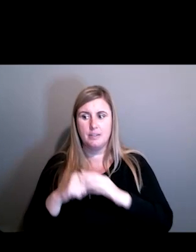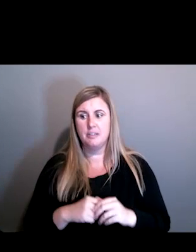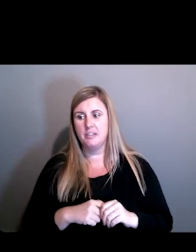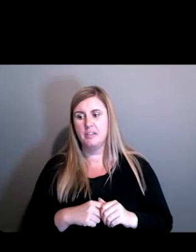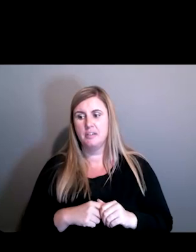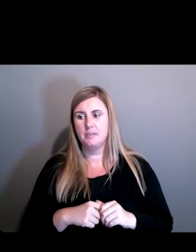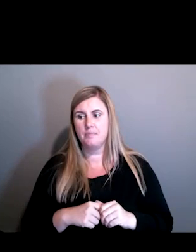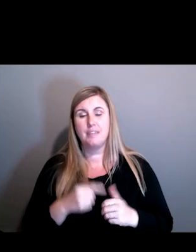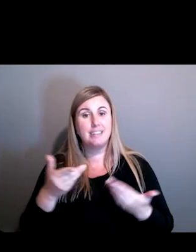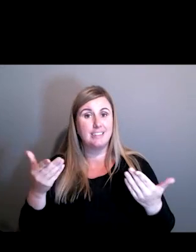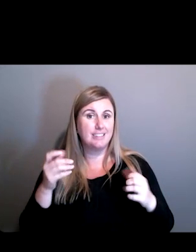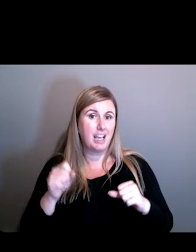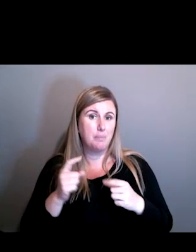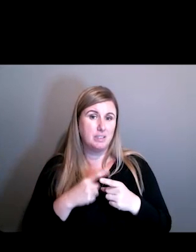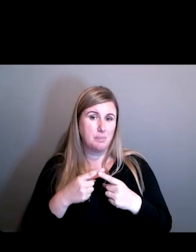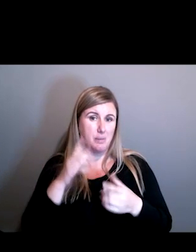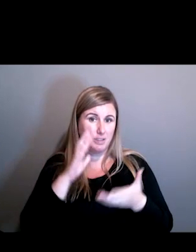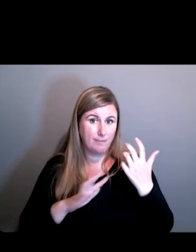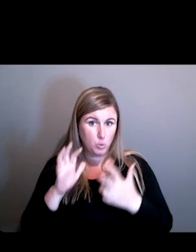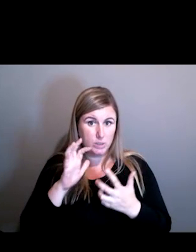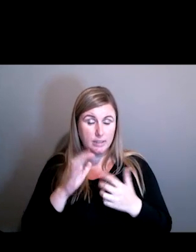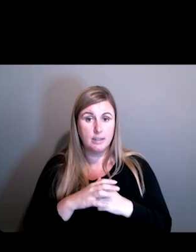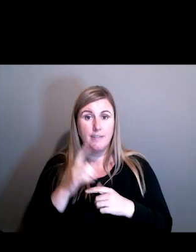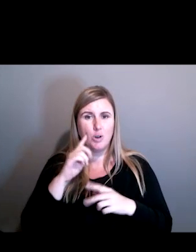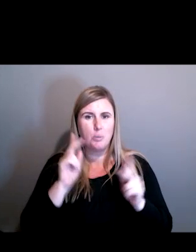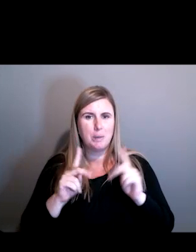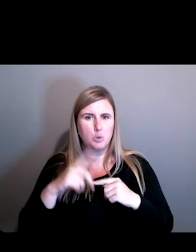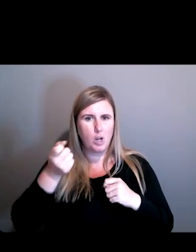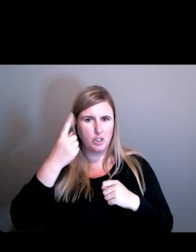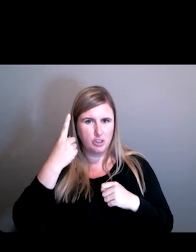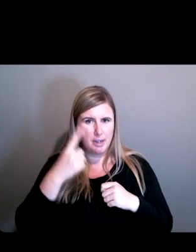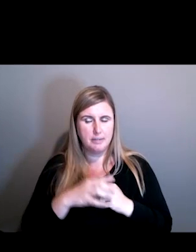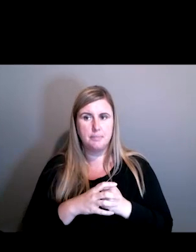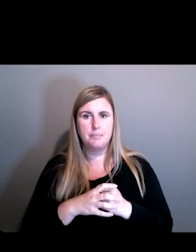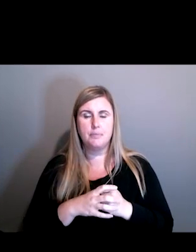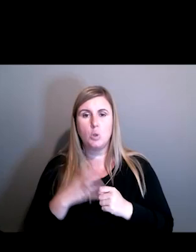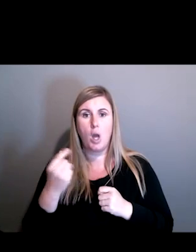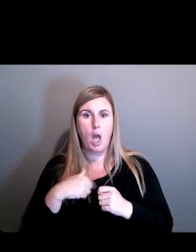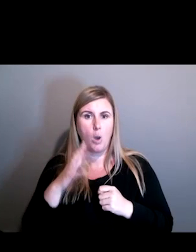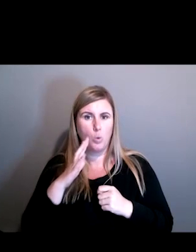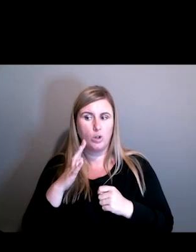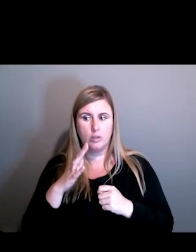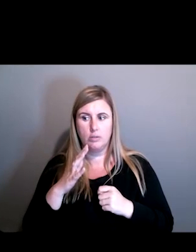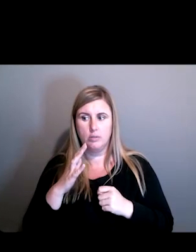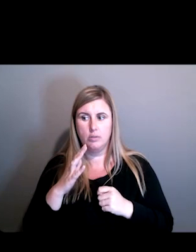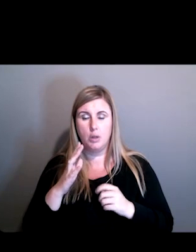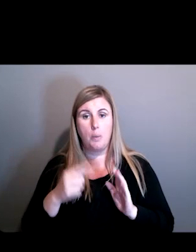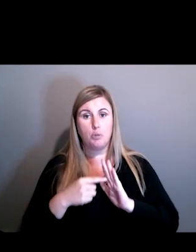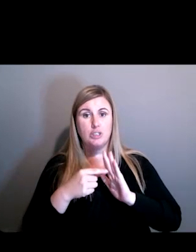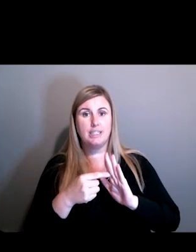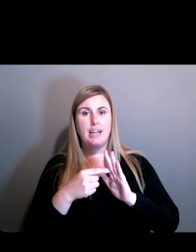negative. And these things can be somewhat confusing for people to understand. So I'm going to